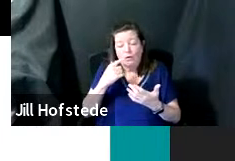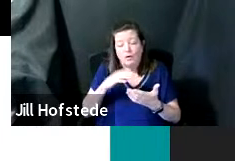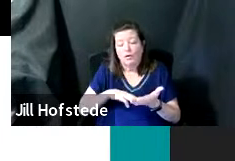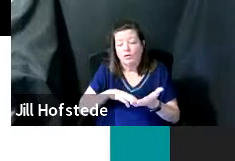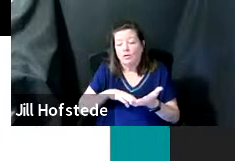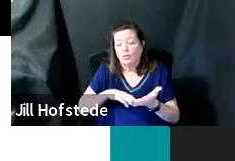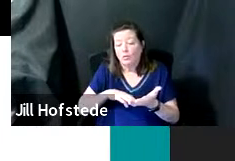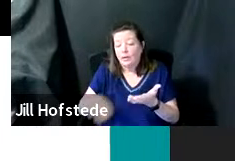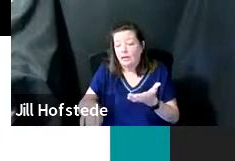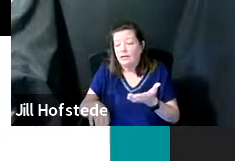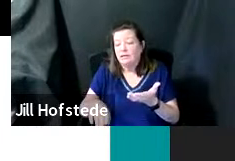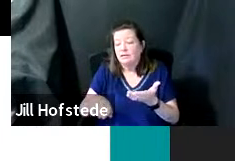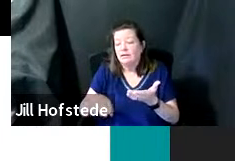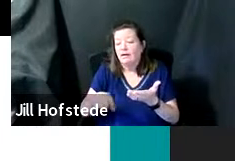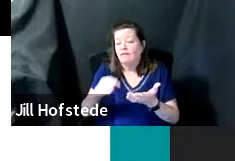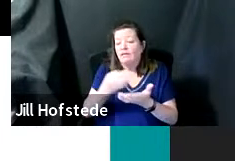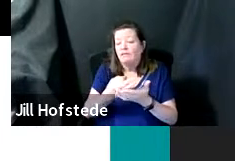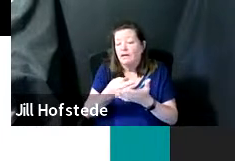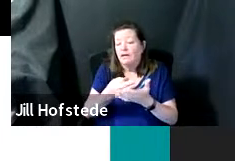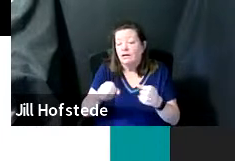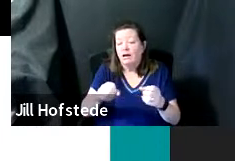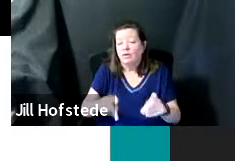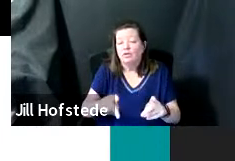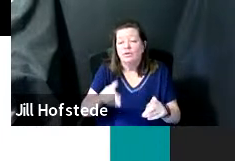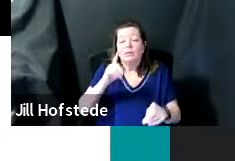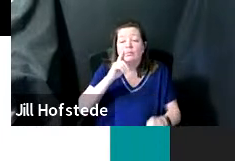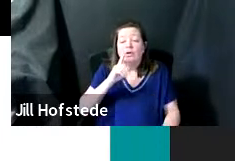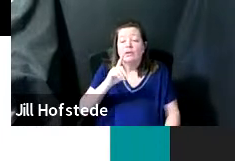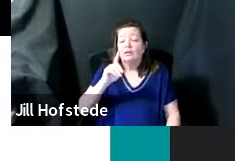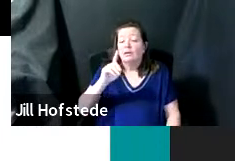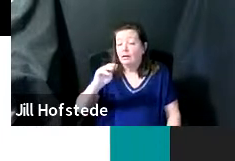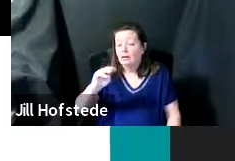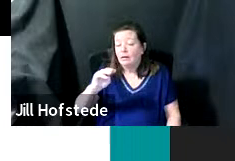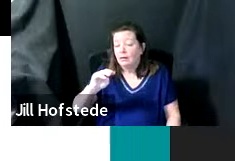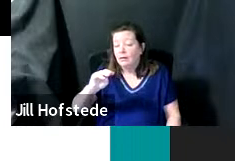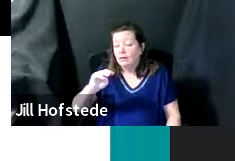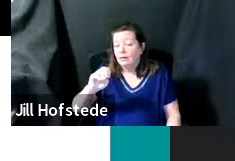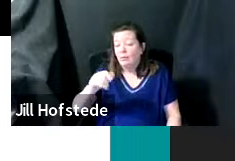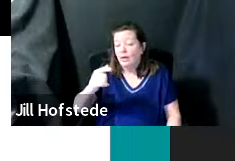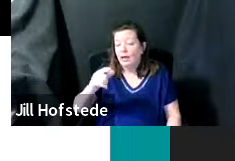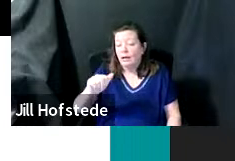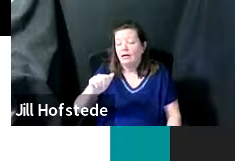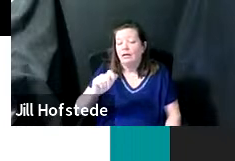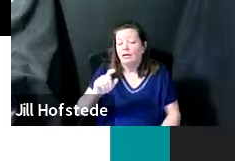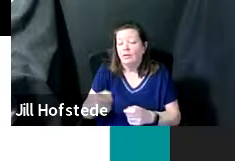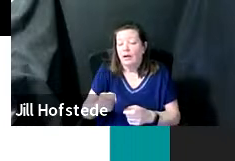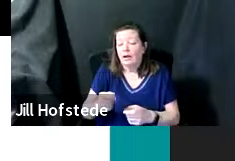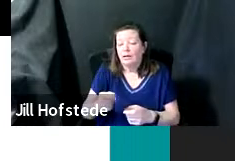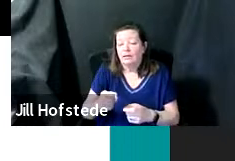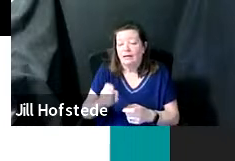of the funding opportunity, but it's going to be the MEGA grant, which is a federal grant that